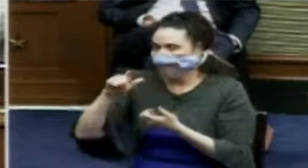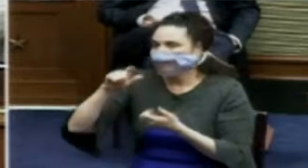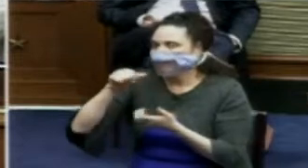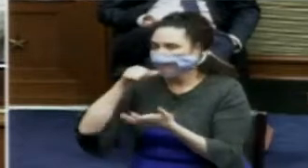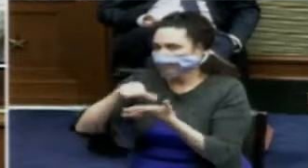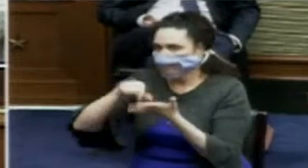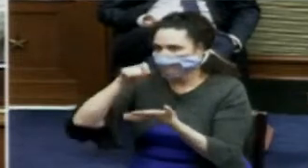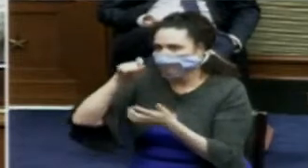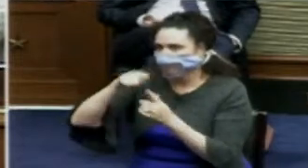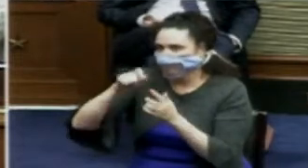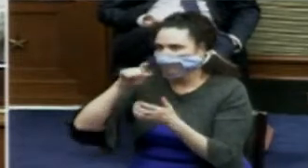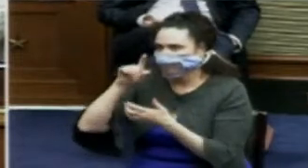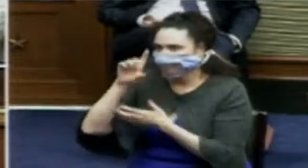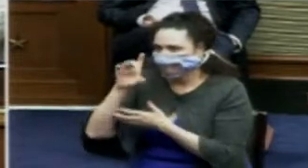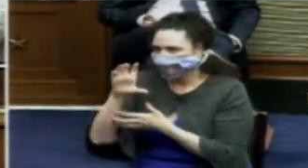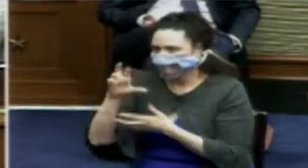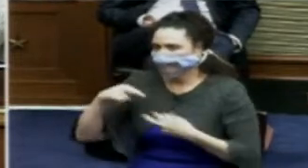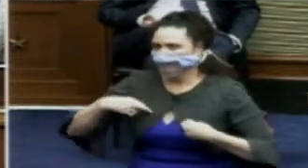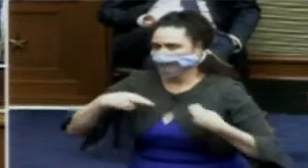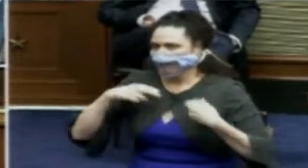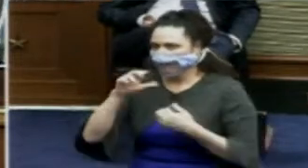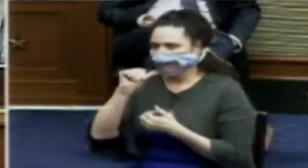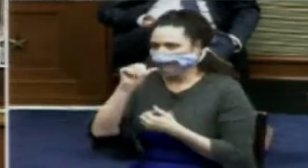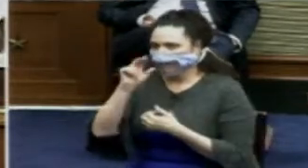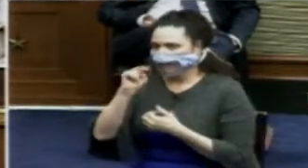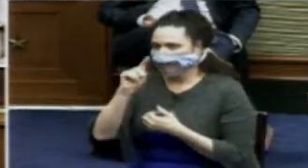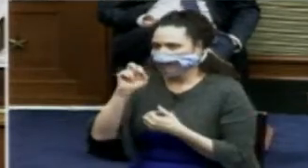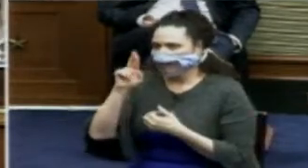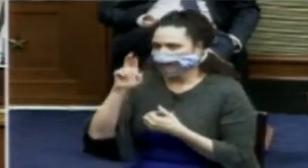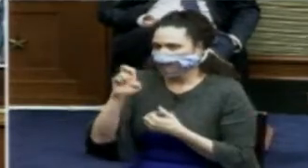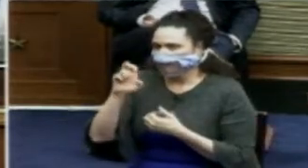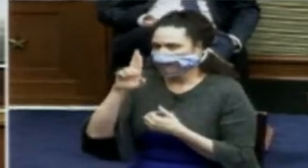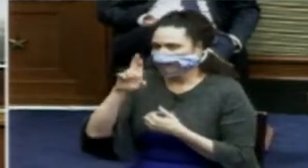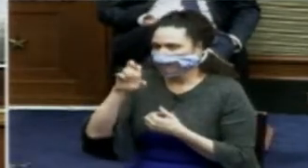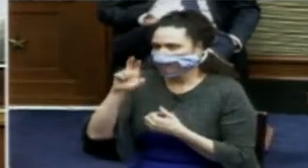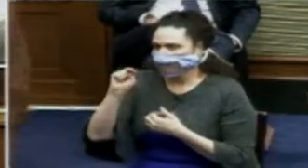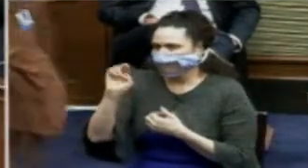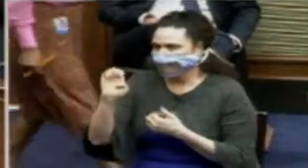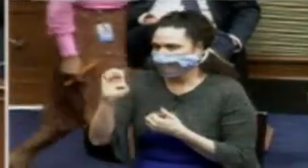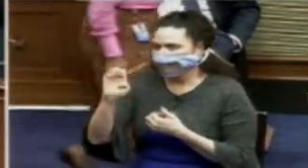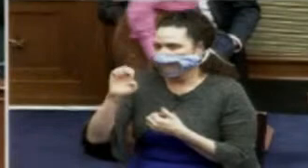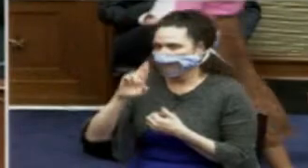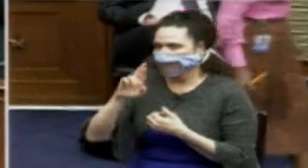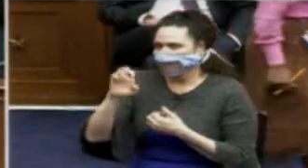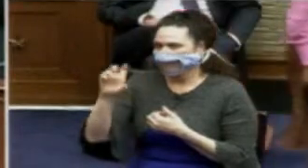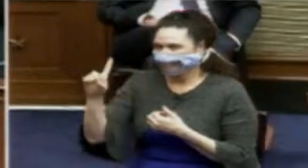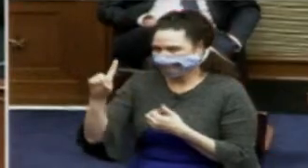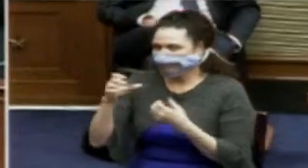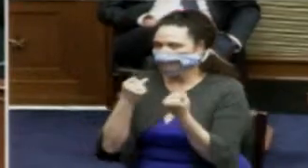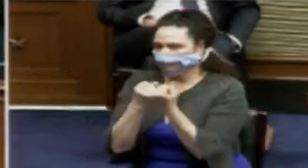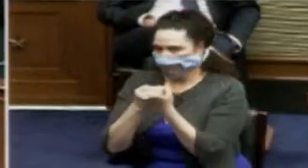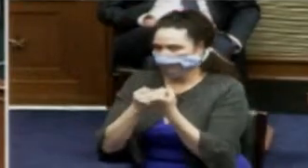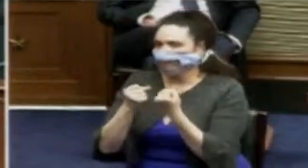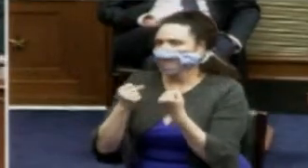Andrea Renee Reed, in support of statehood. Without objection.